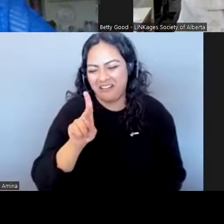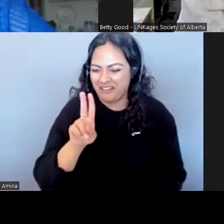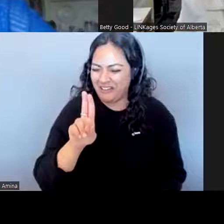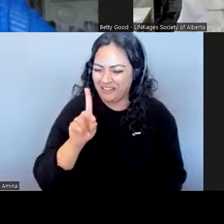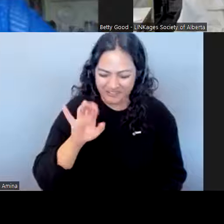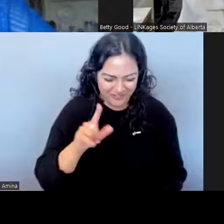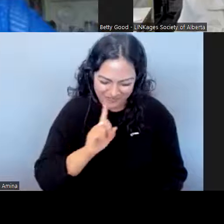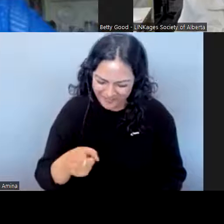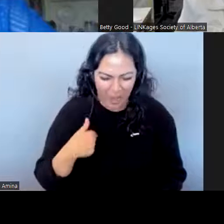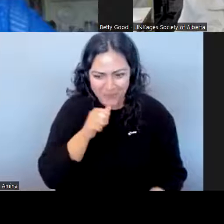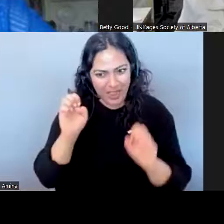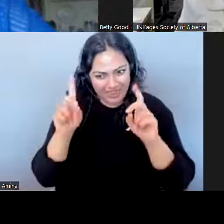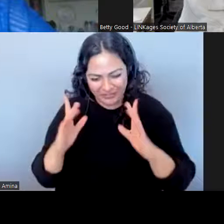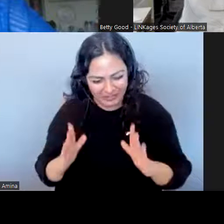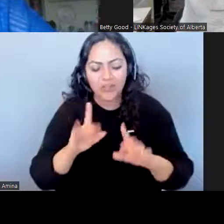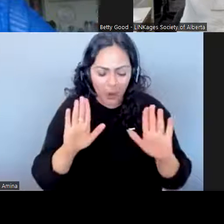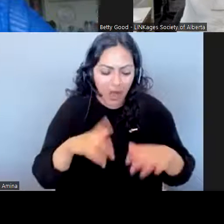passion, huge.